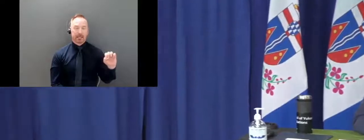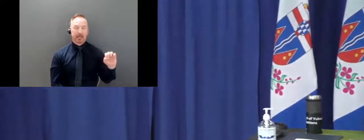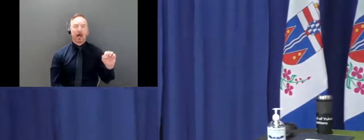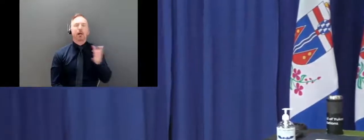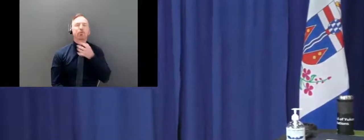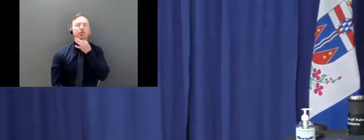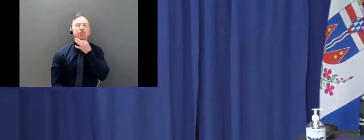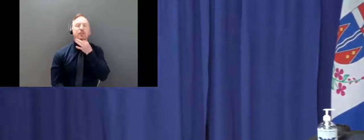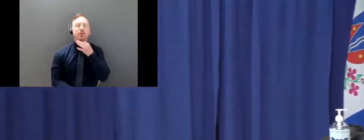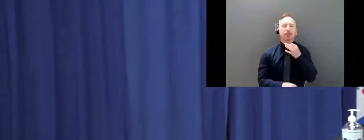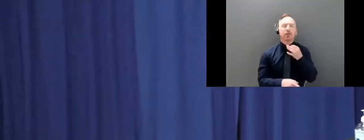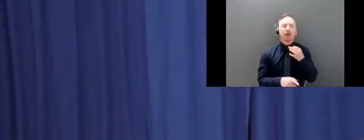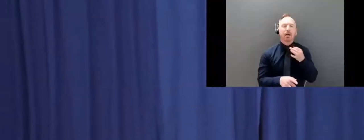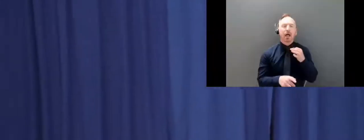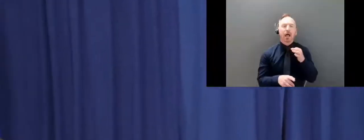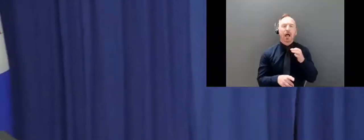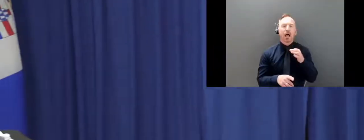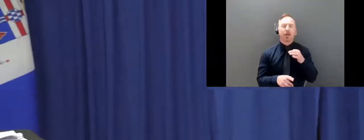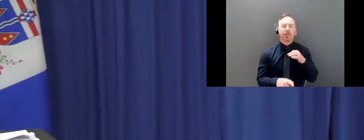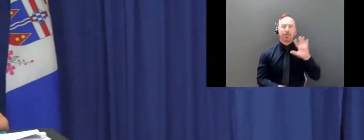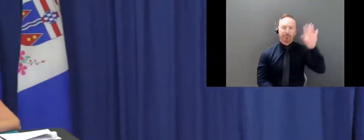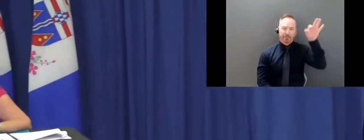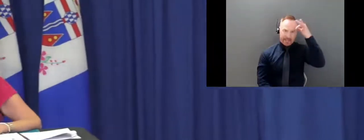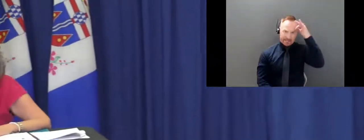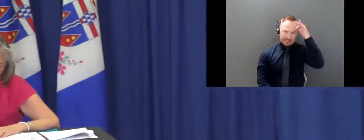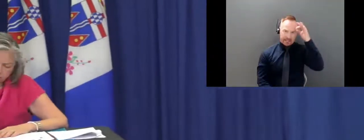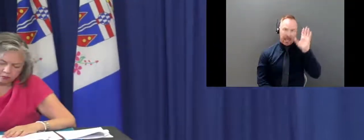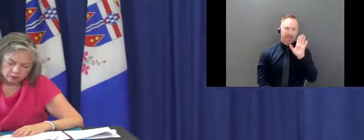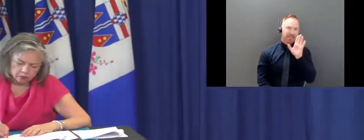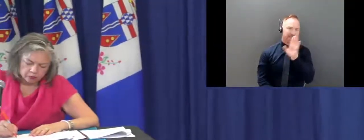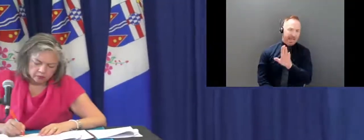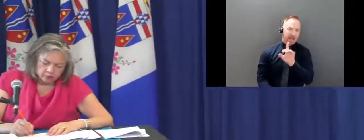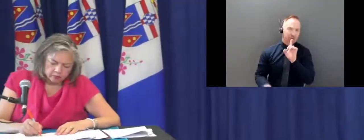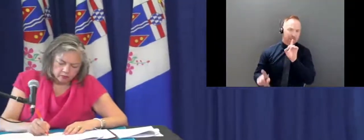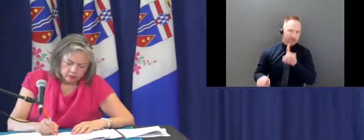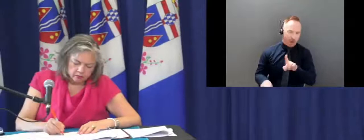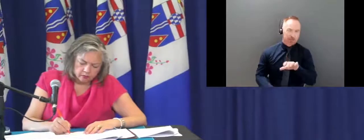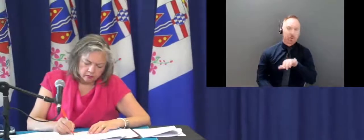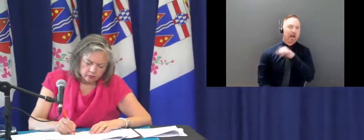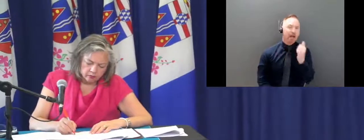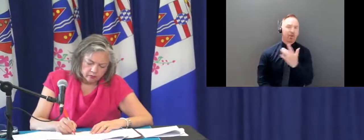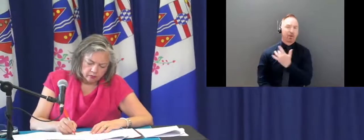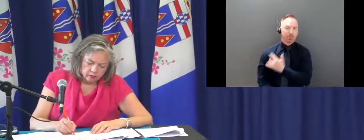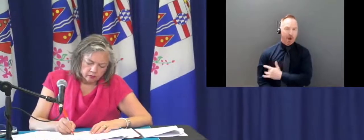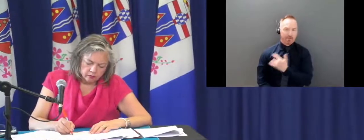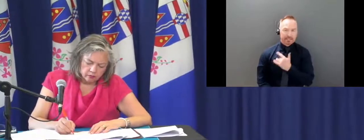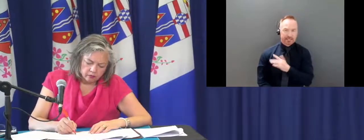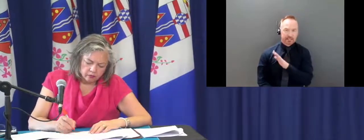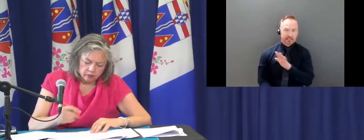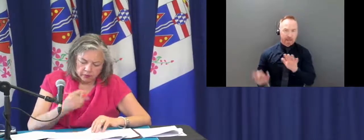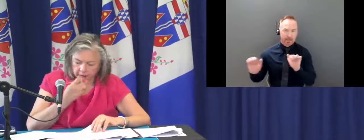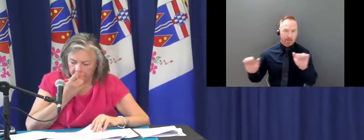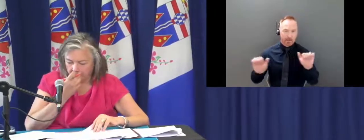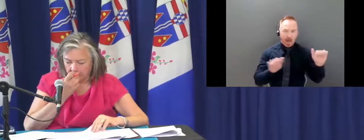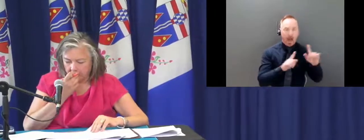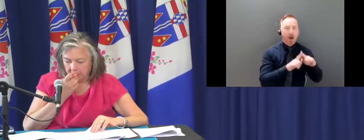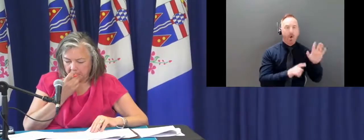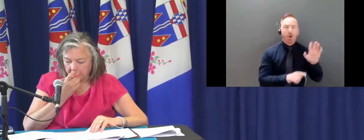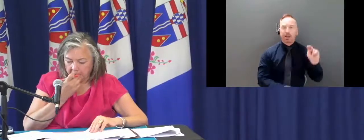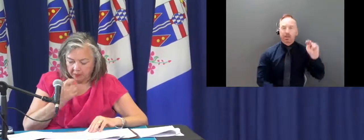from the feds and other jurisdictions for UConn's request for help? And when